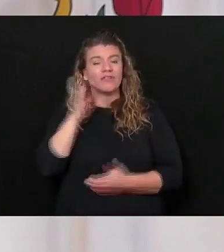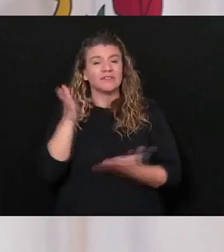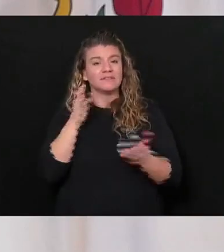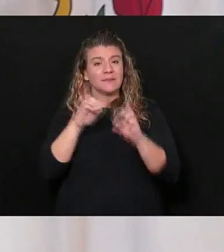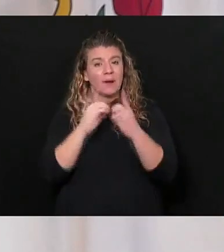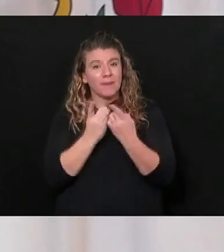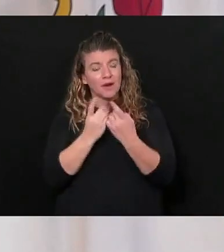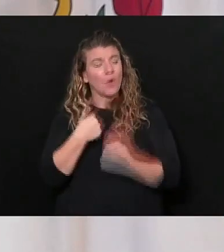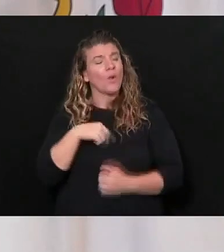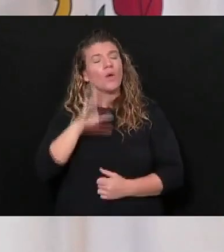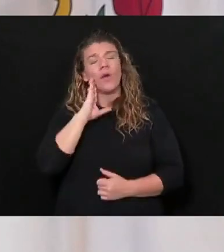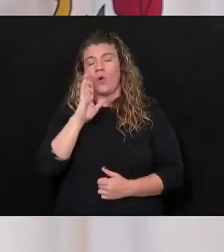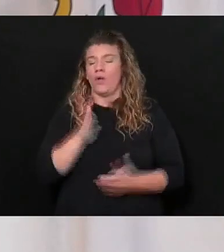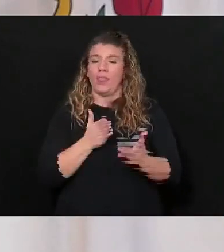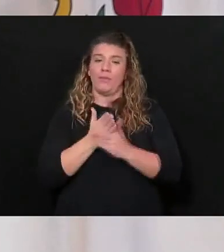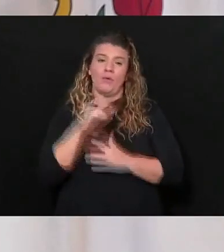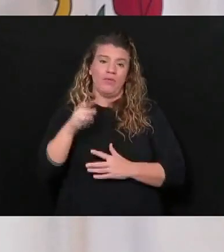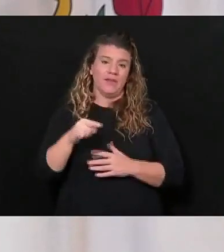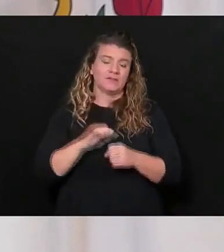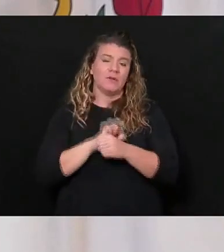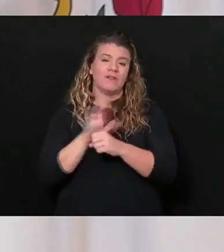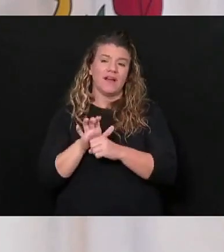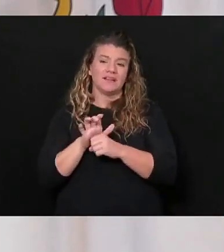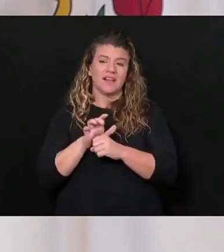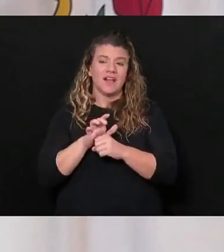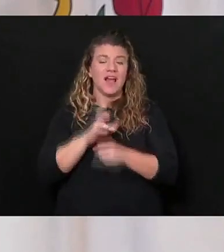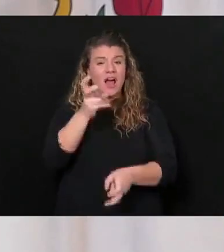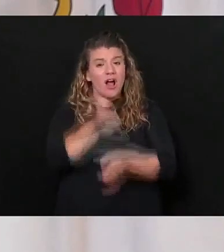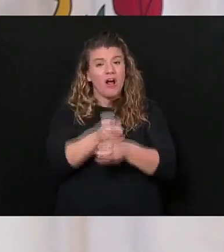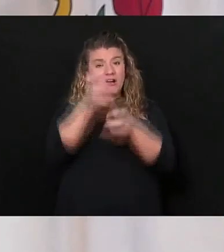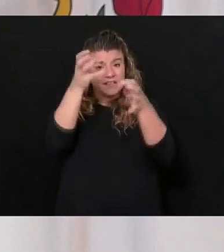Absolutely, we'll get through this. Tough decisions